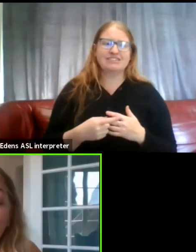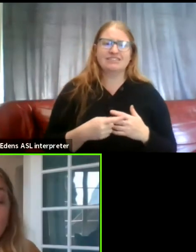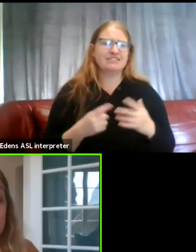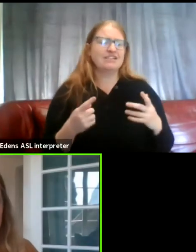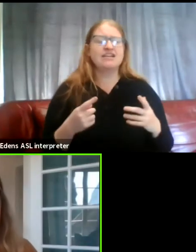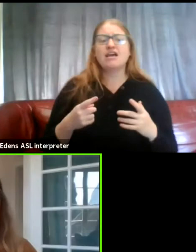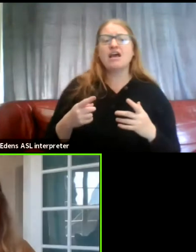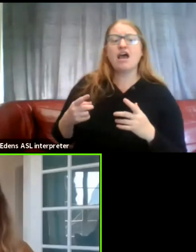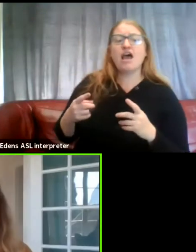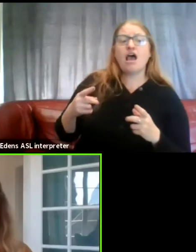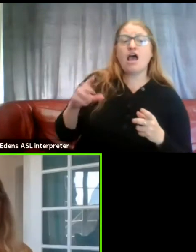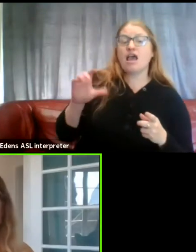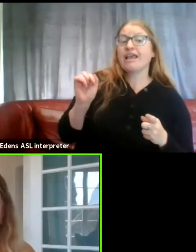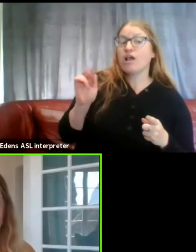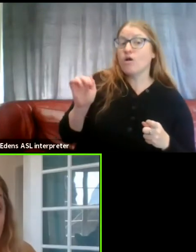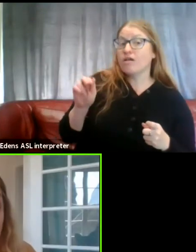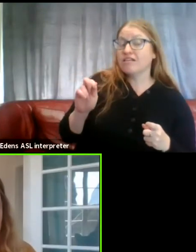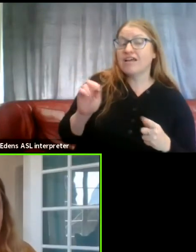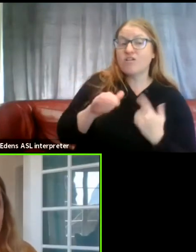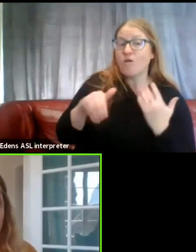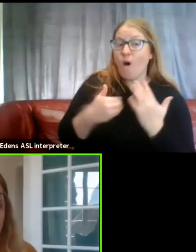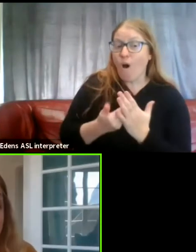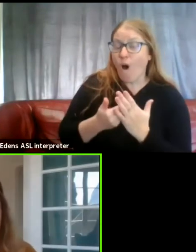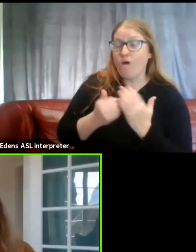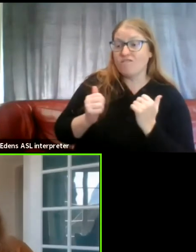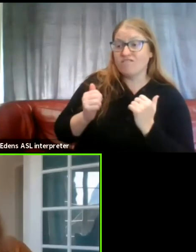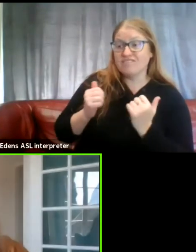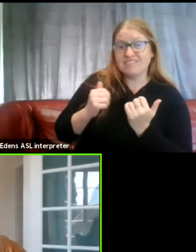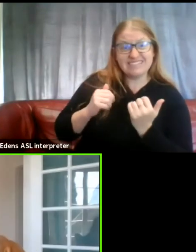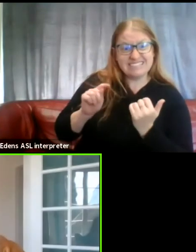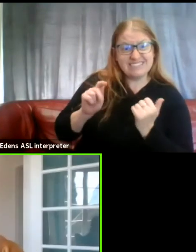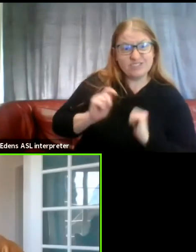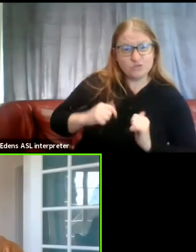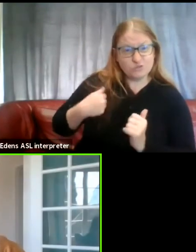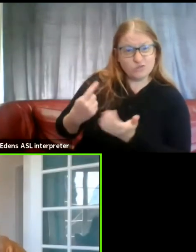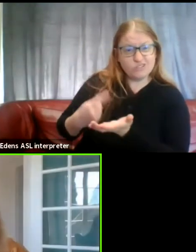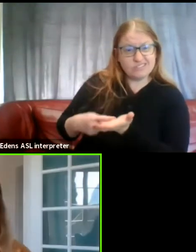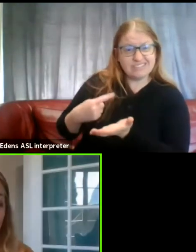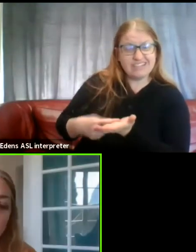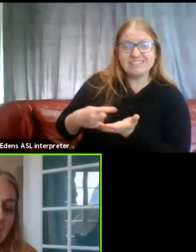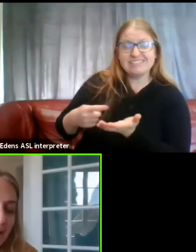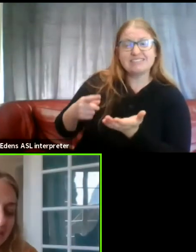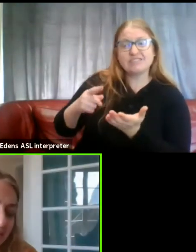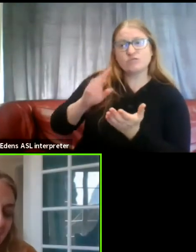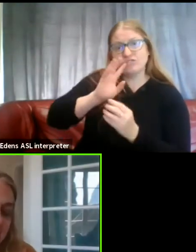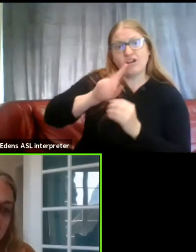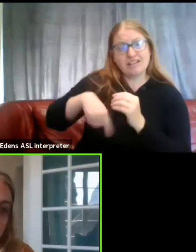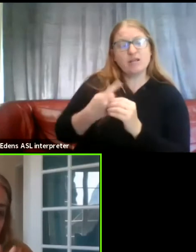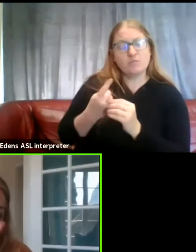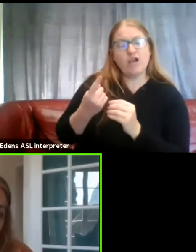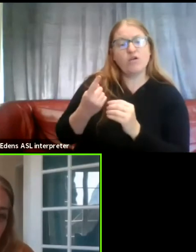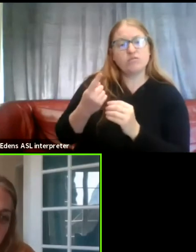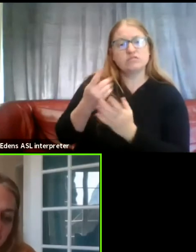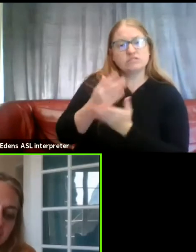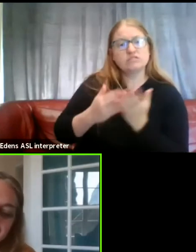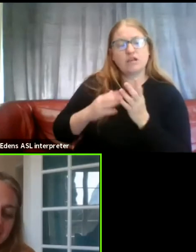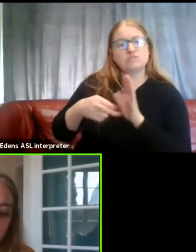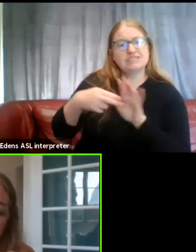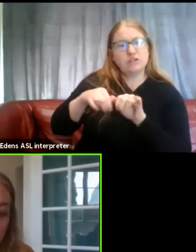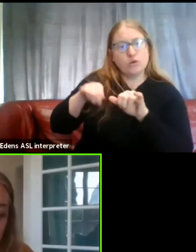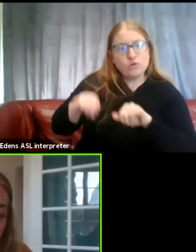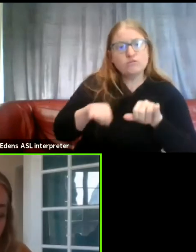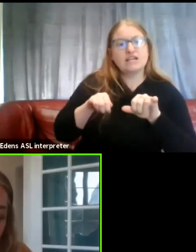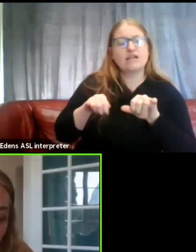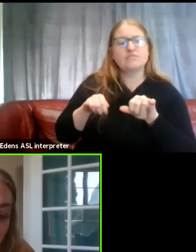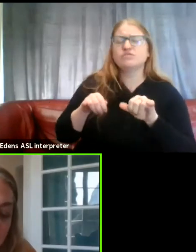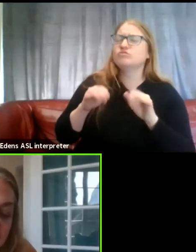I maintain that all the shows that we were honing in on are dealing with certain stereotypes but subverting them. And I think there's